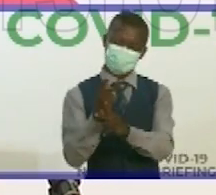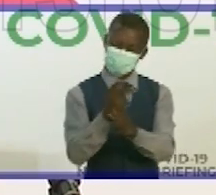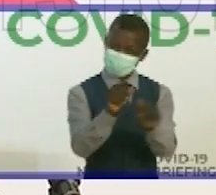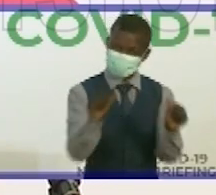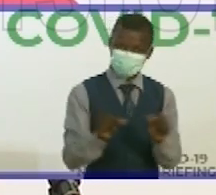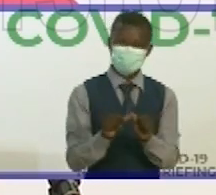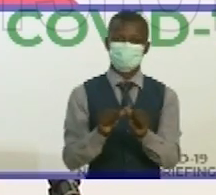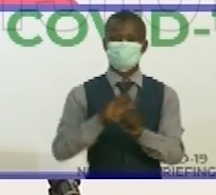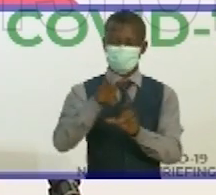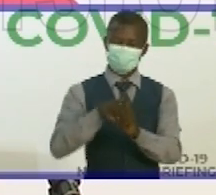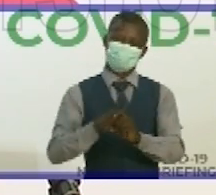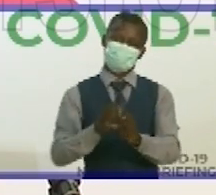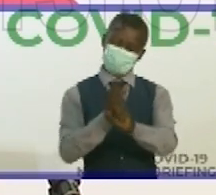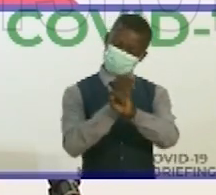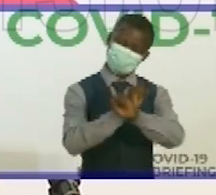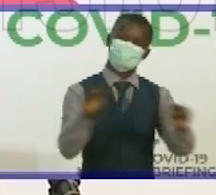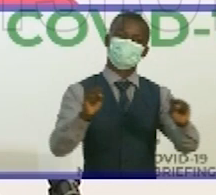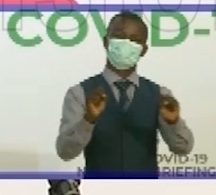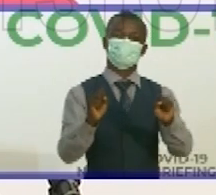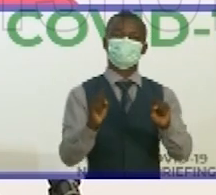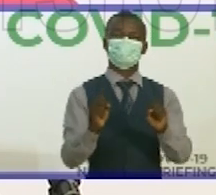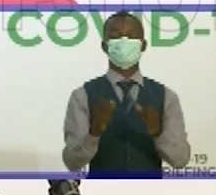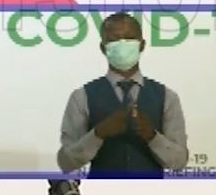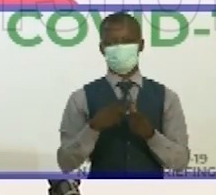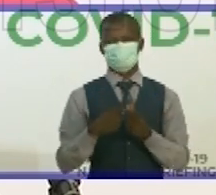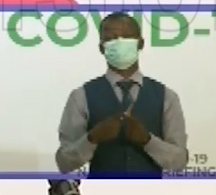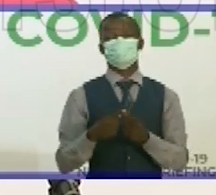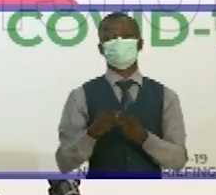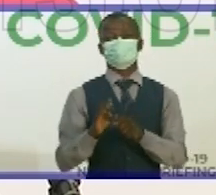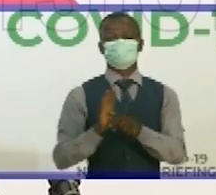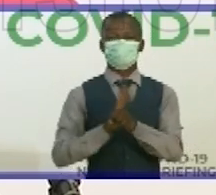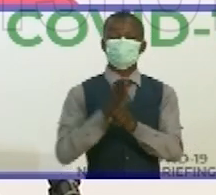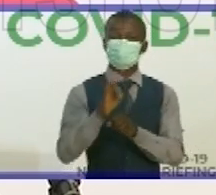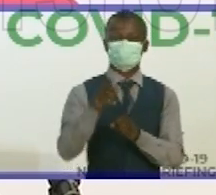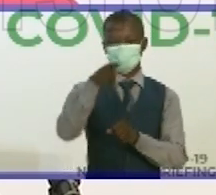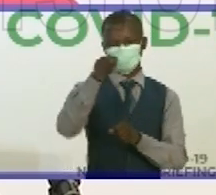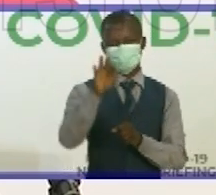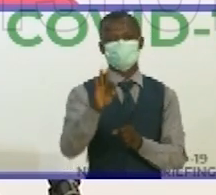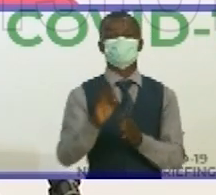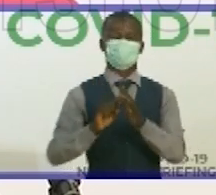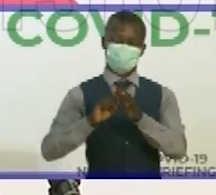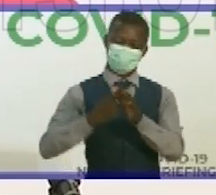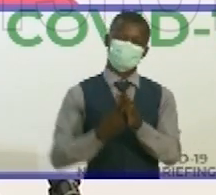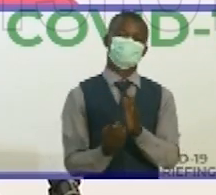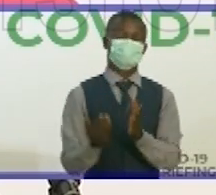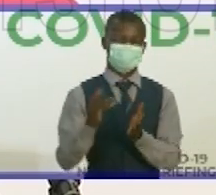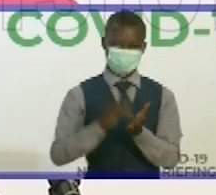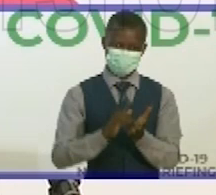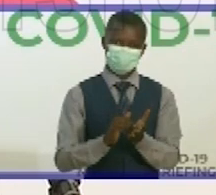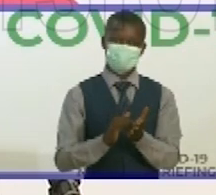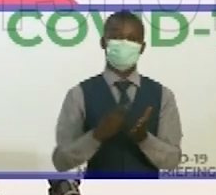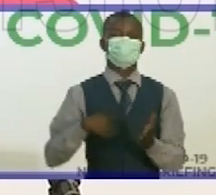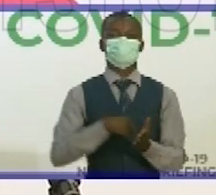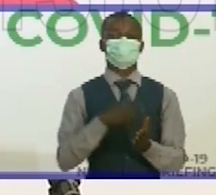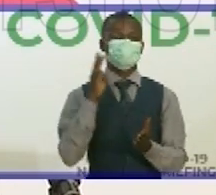regarding safety, the normal business of the Presidential Task Force has resumed. We will,